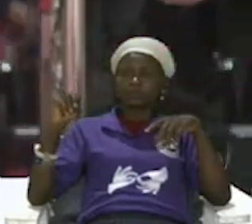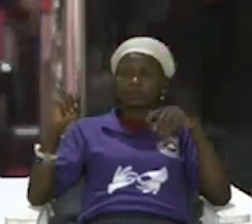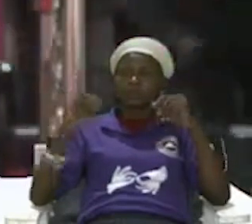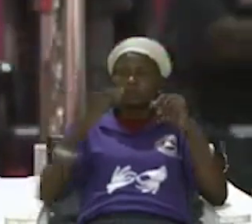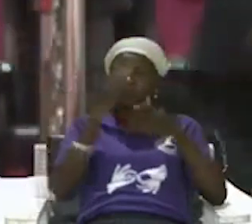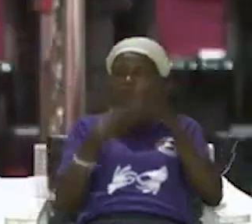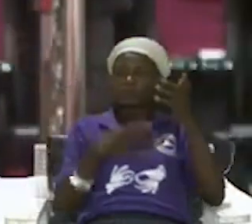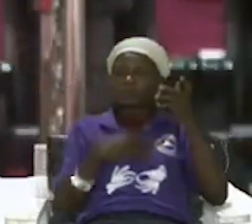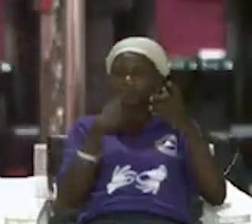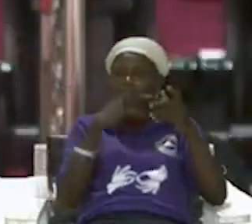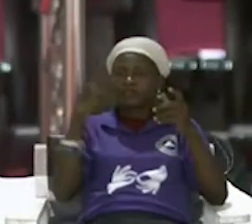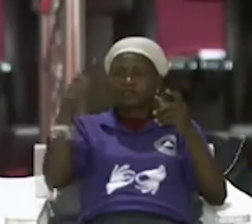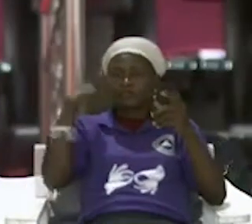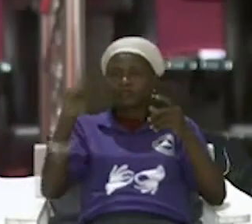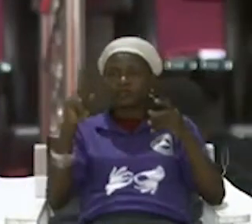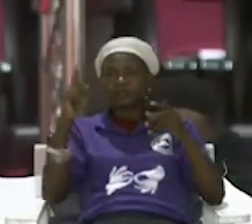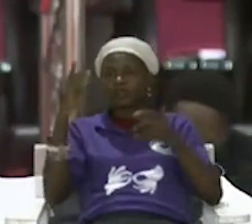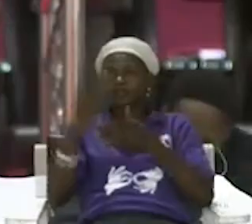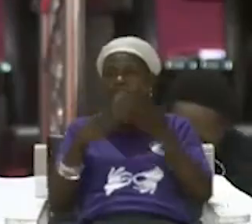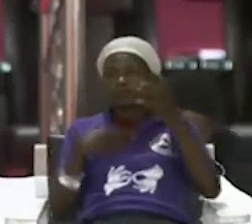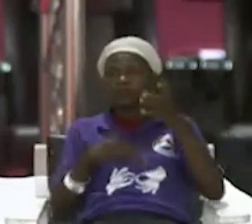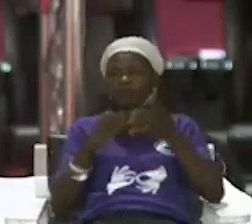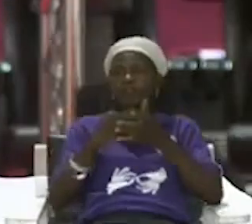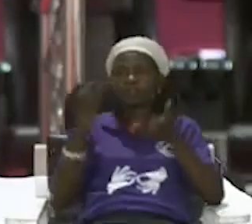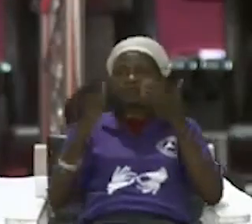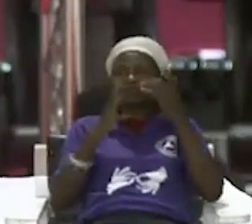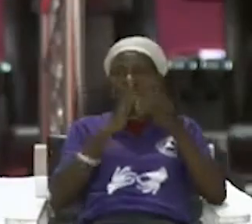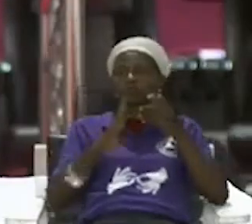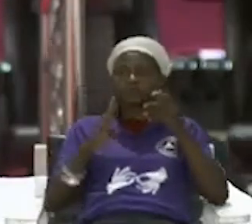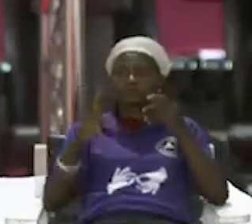for someone, this might be coronation night.